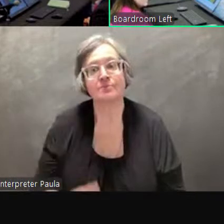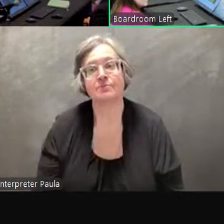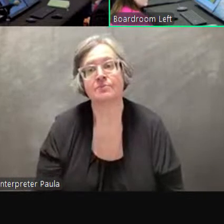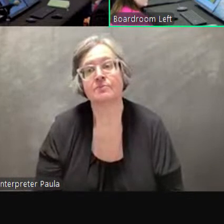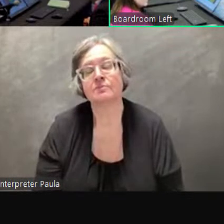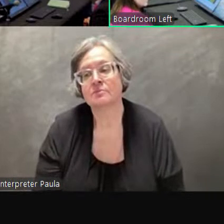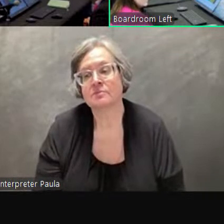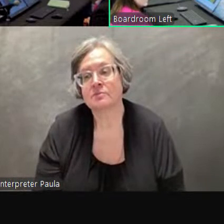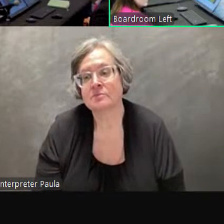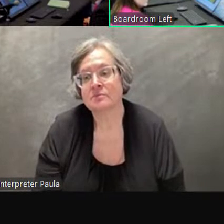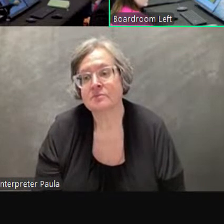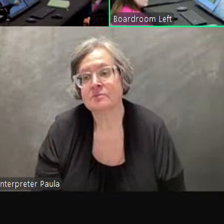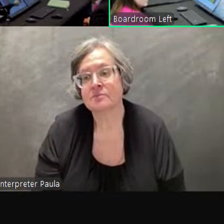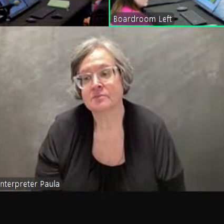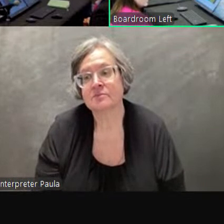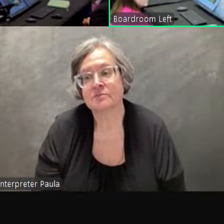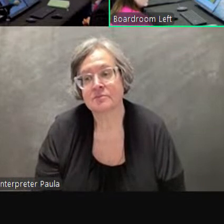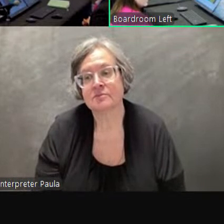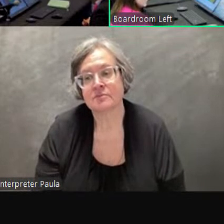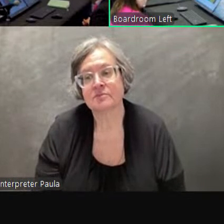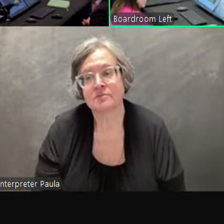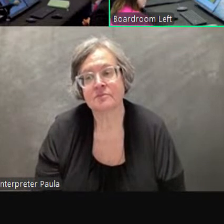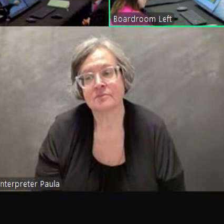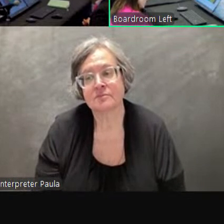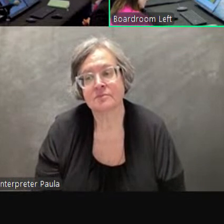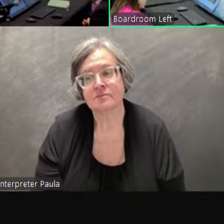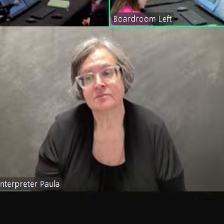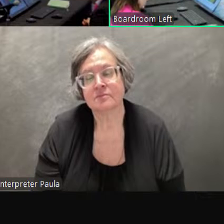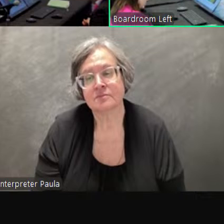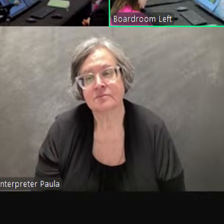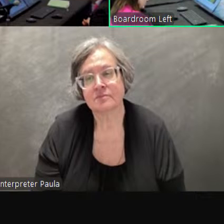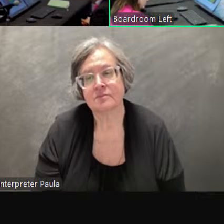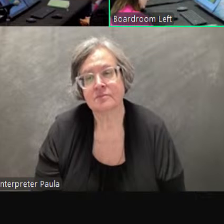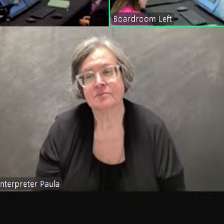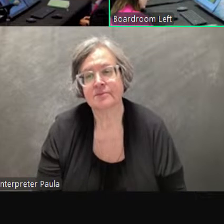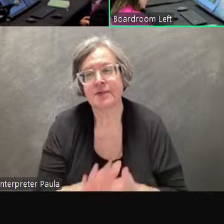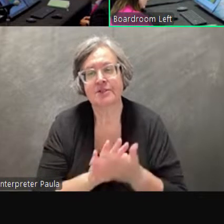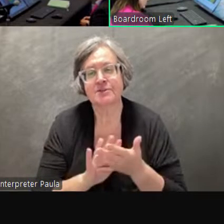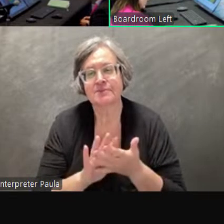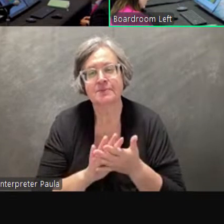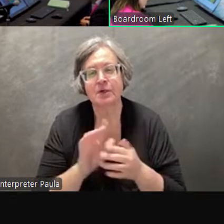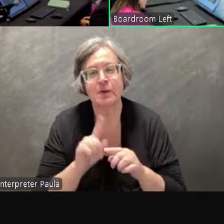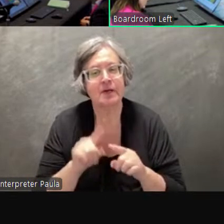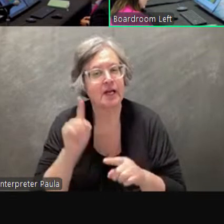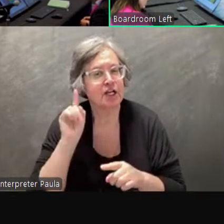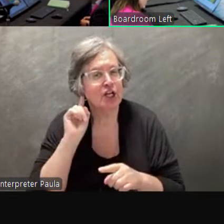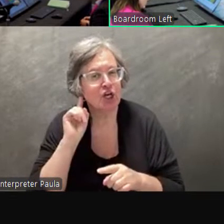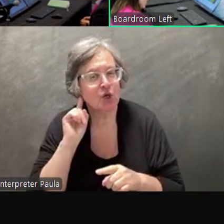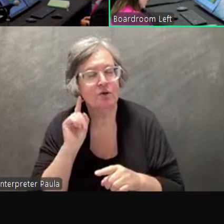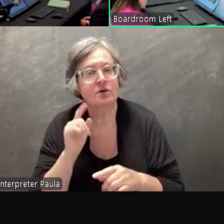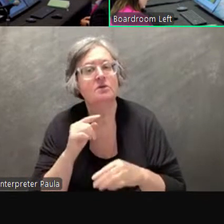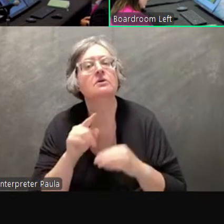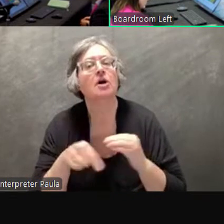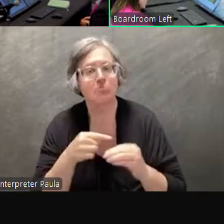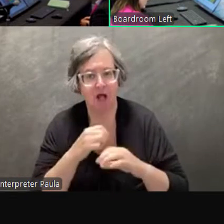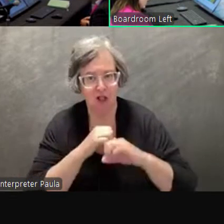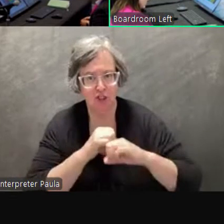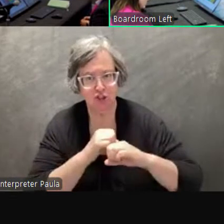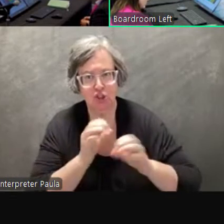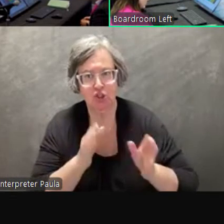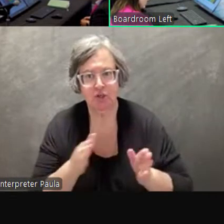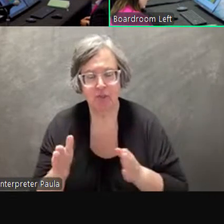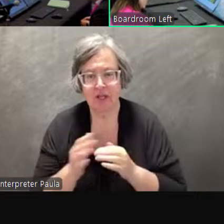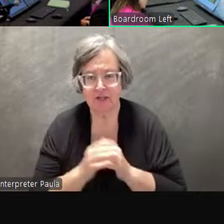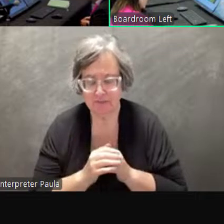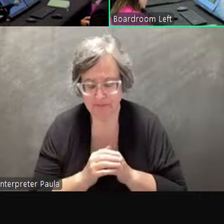We can make sure that we sit down with you and walk through the multiple layers of our security plan that we are pursuing.